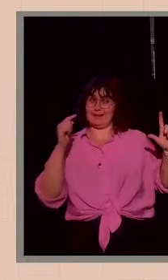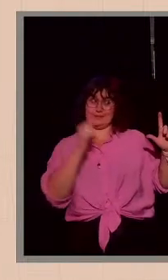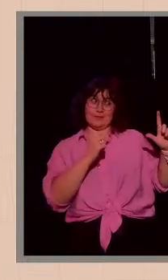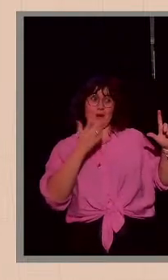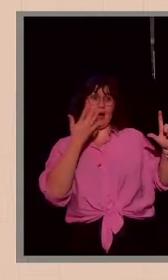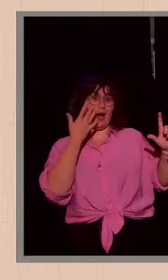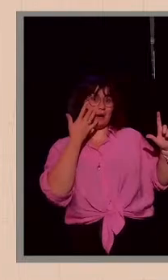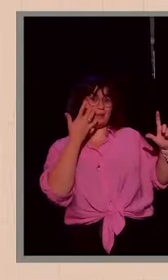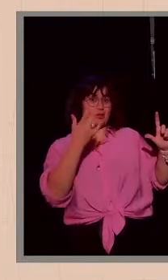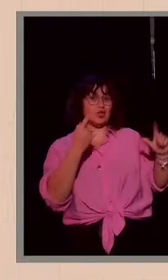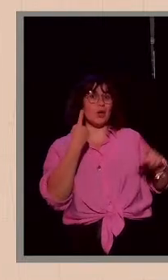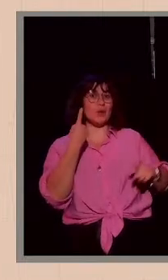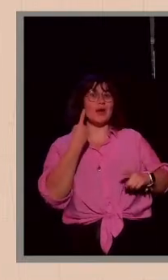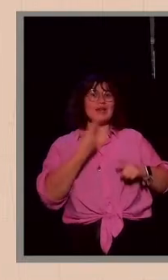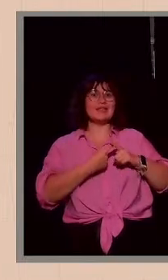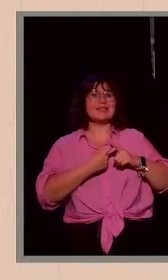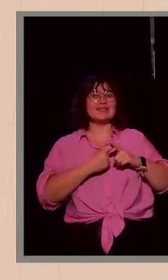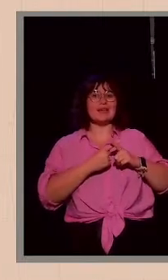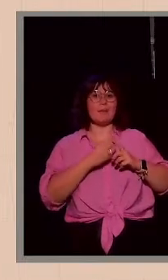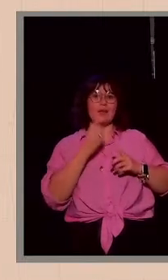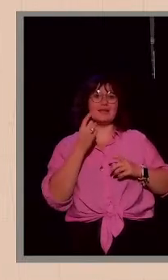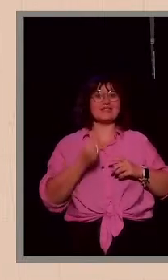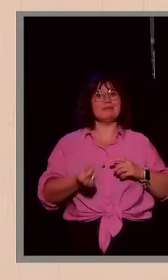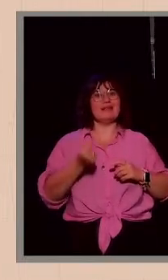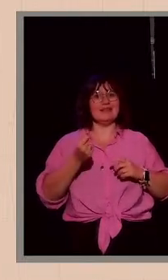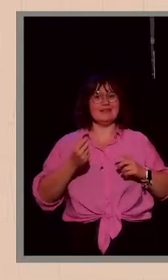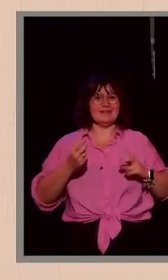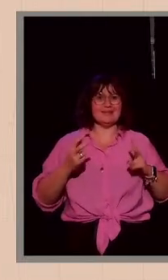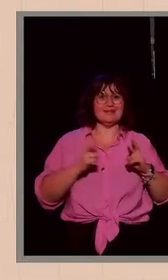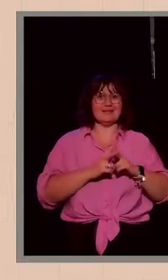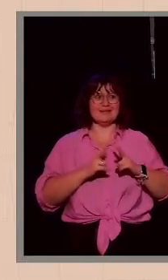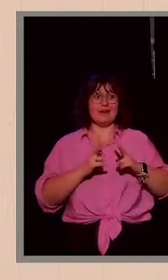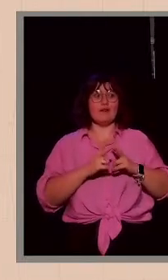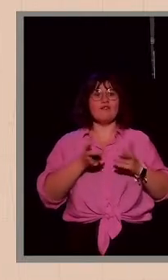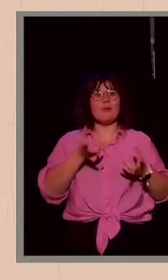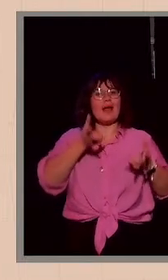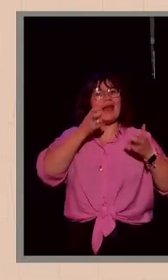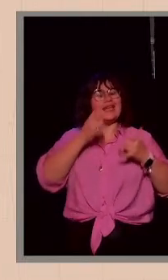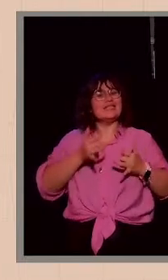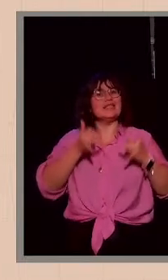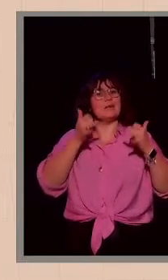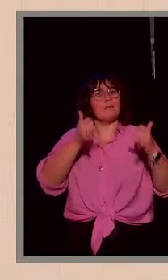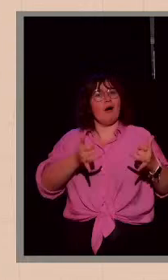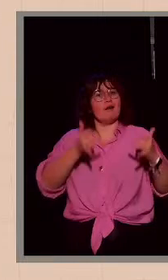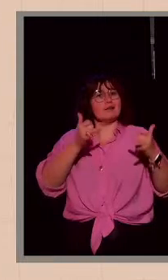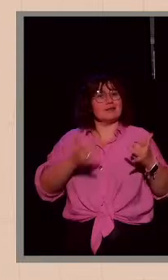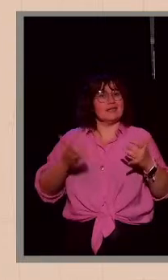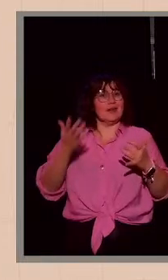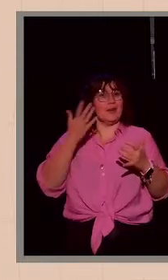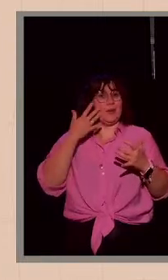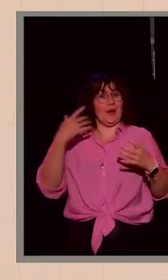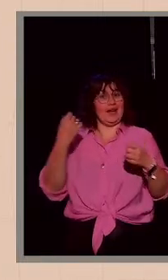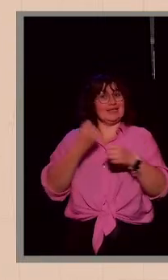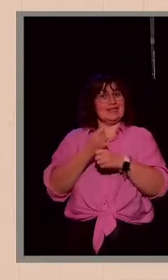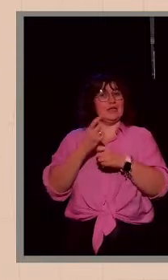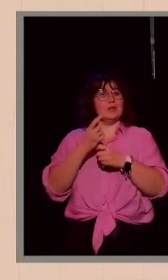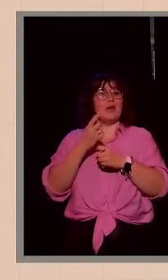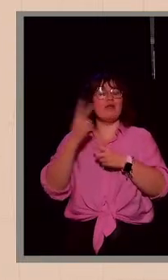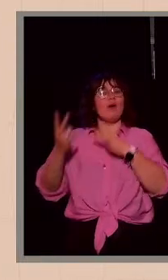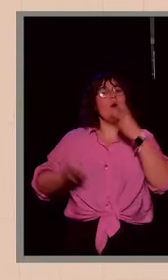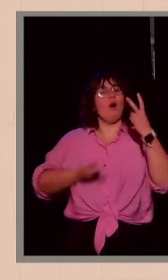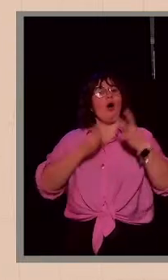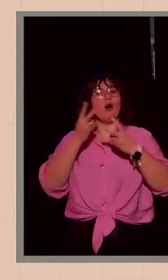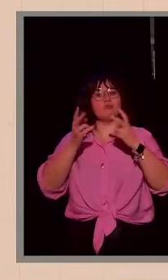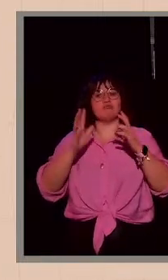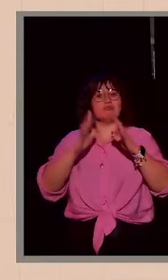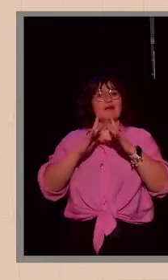show at double speed some footage from a listening party that I did with Opera House staff in